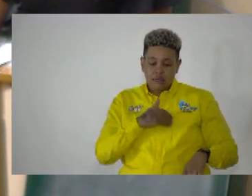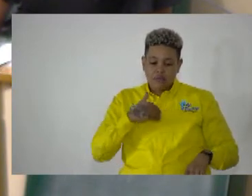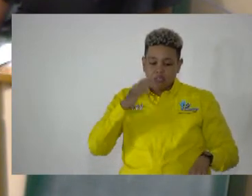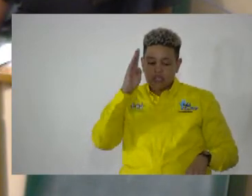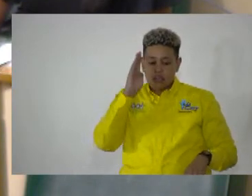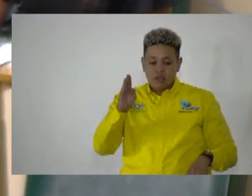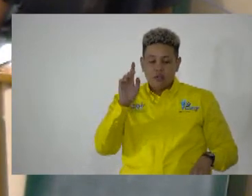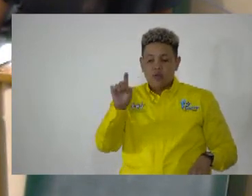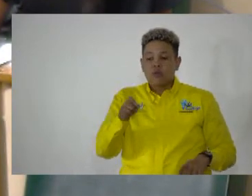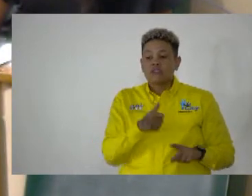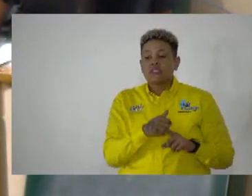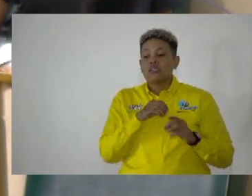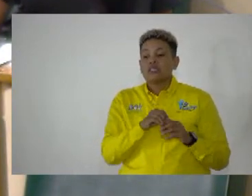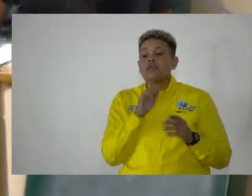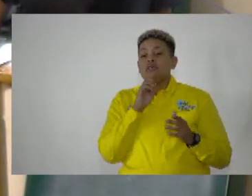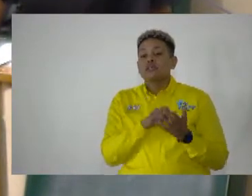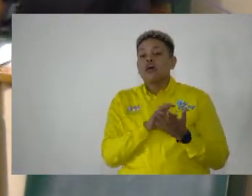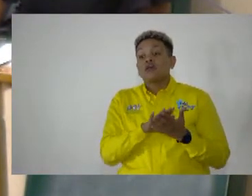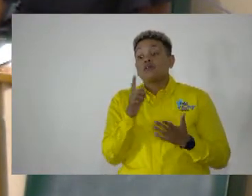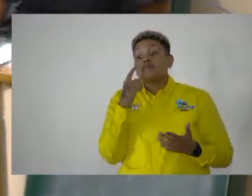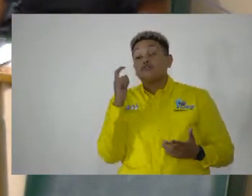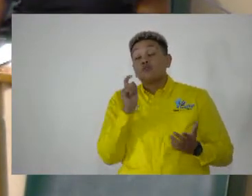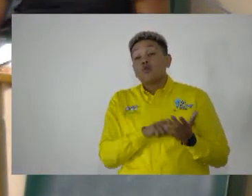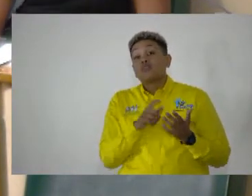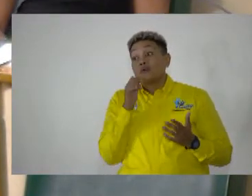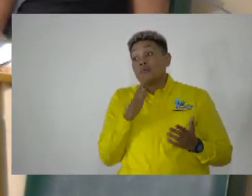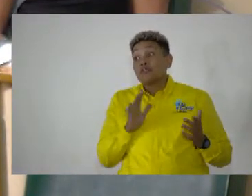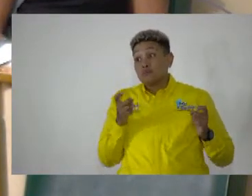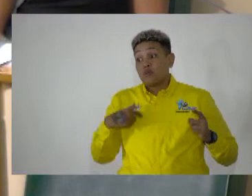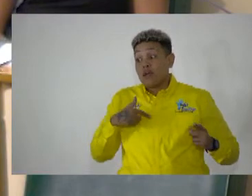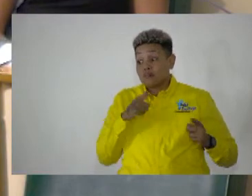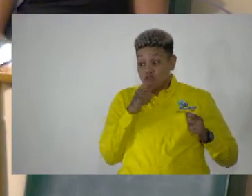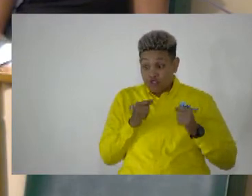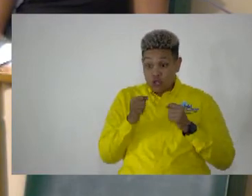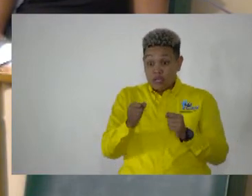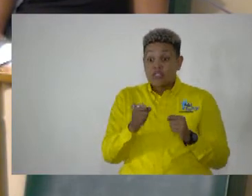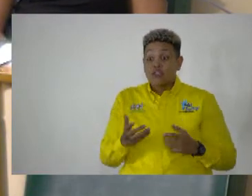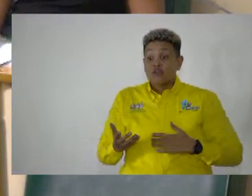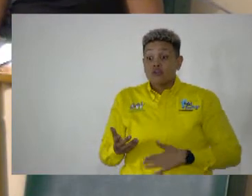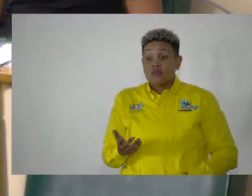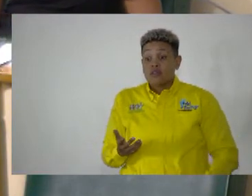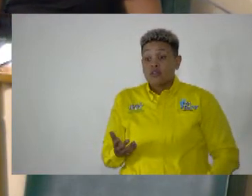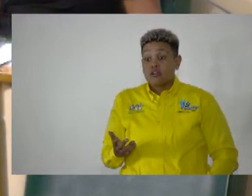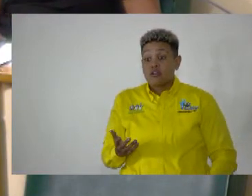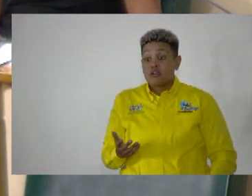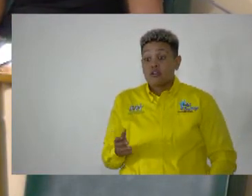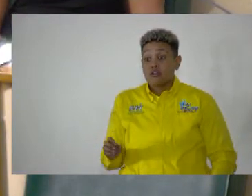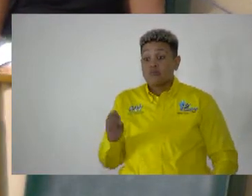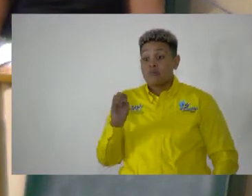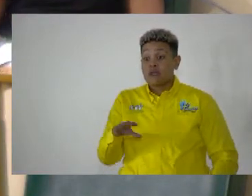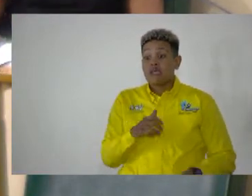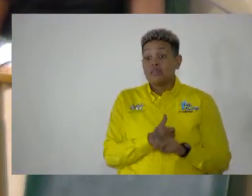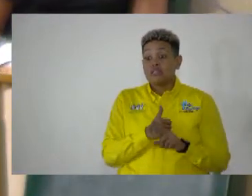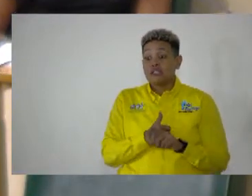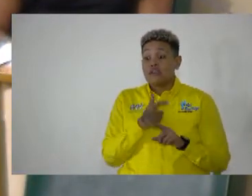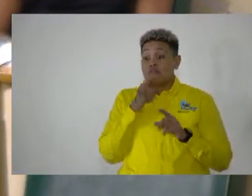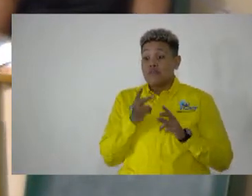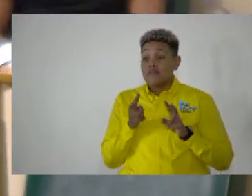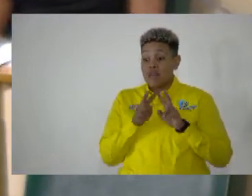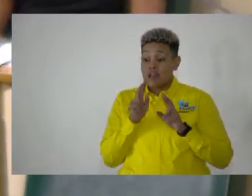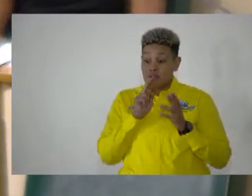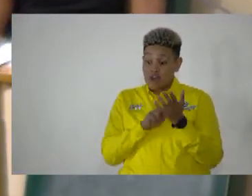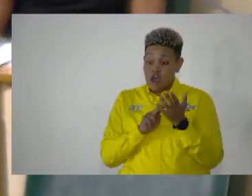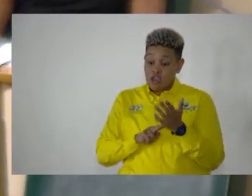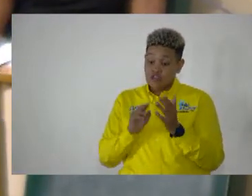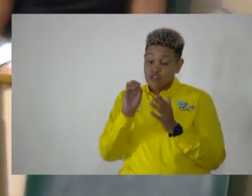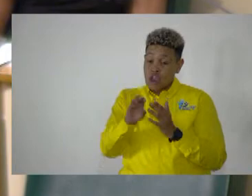be elongated? If you notice, Madam Speaker, we have strategically placed the value of the